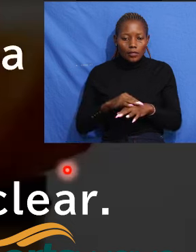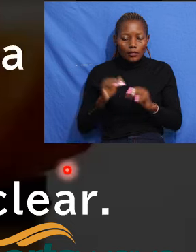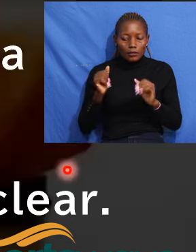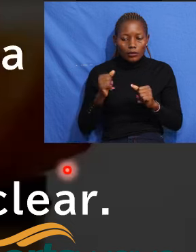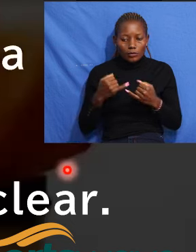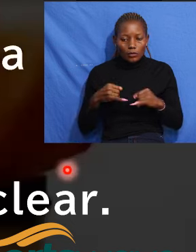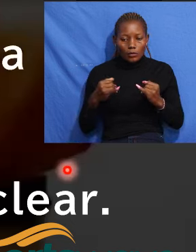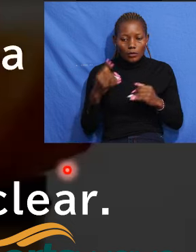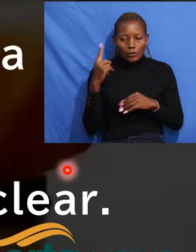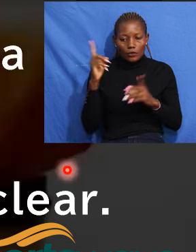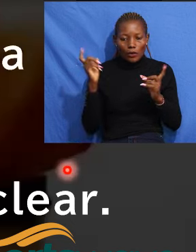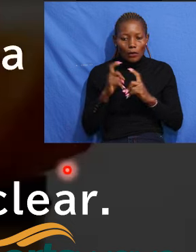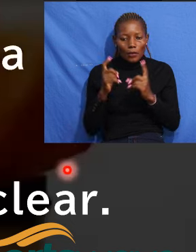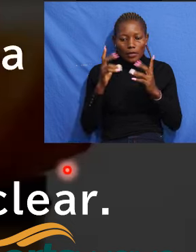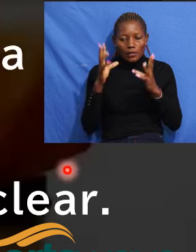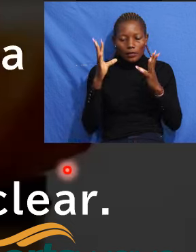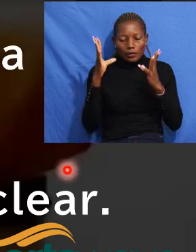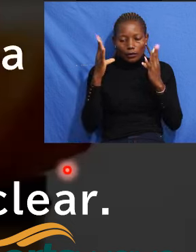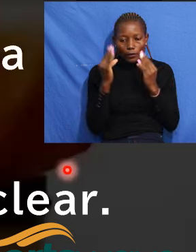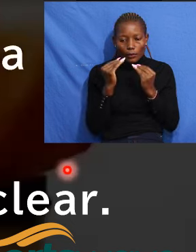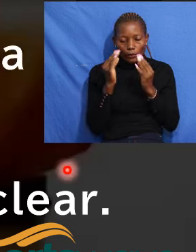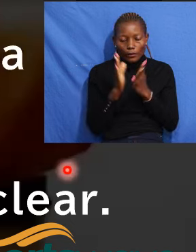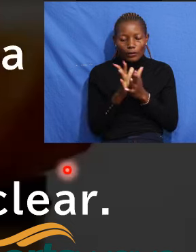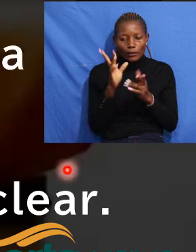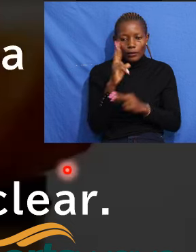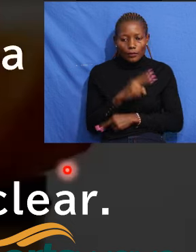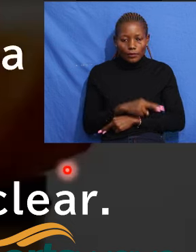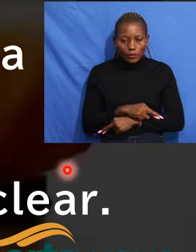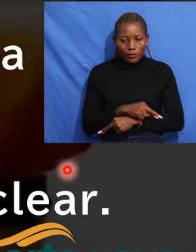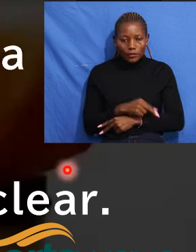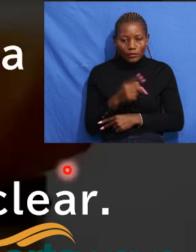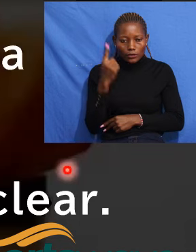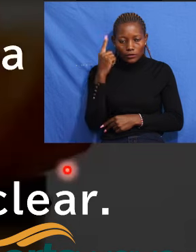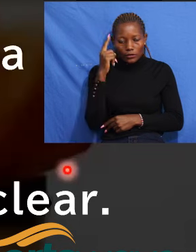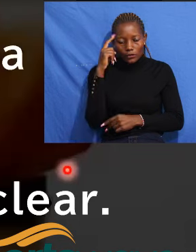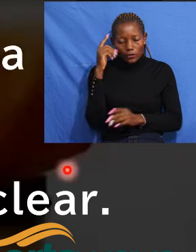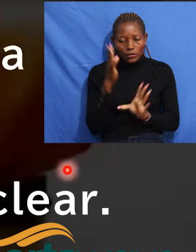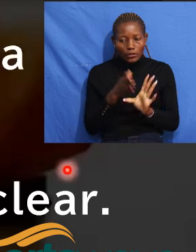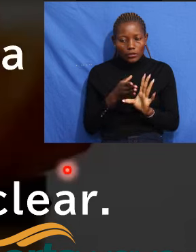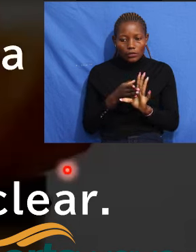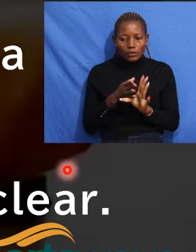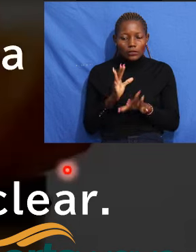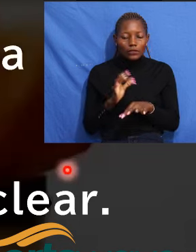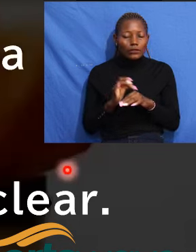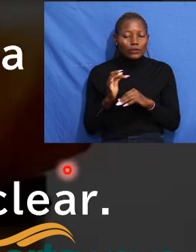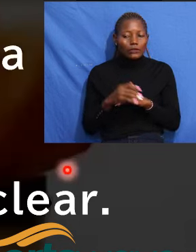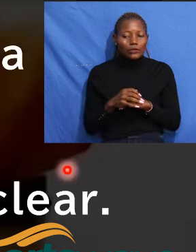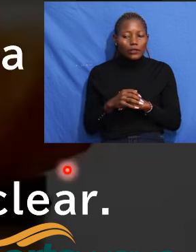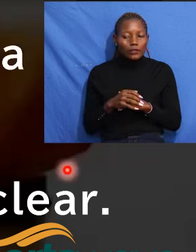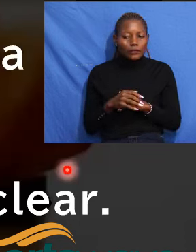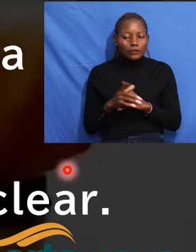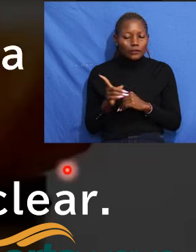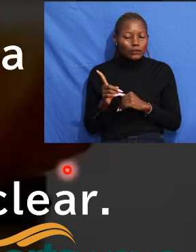relief, relaxation, and other positive psychological effects. Due to its inadequate effect on